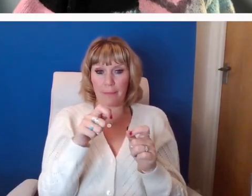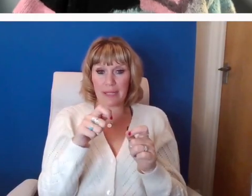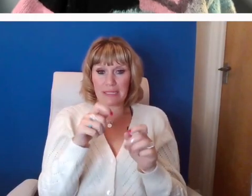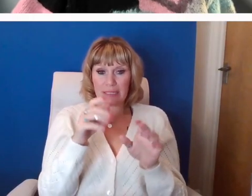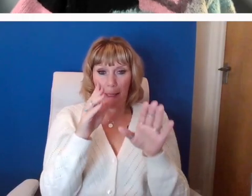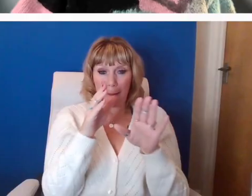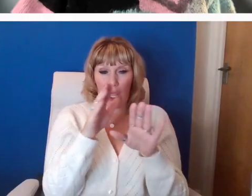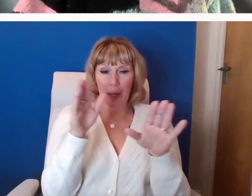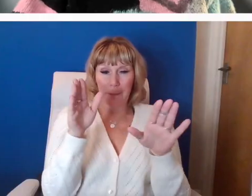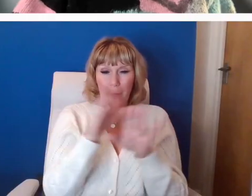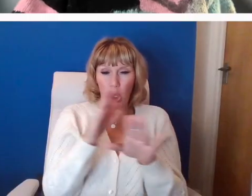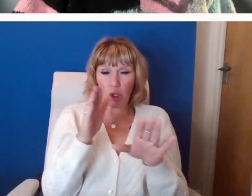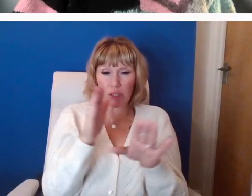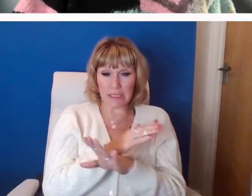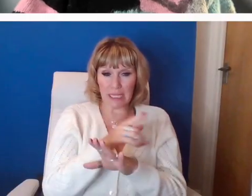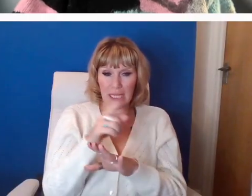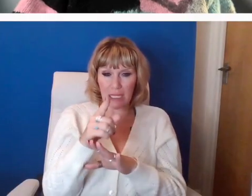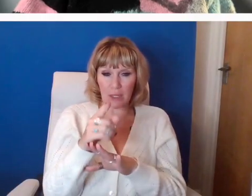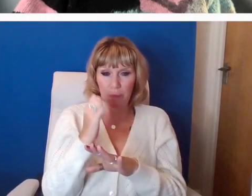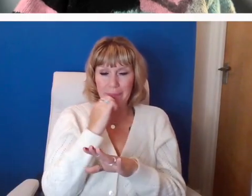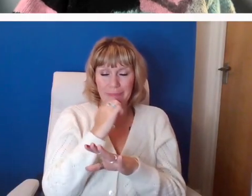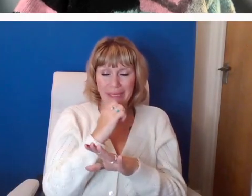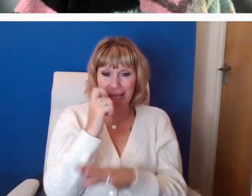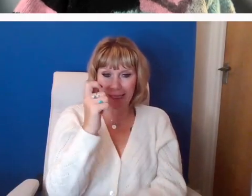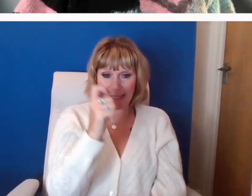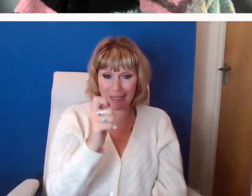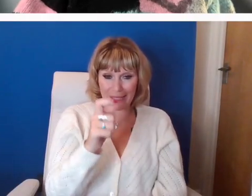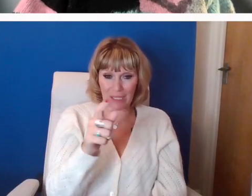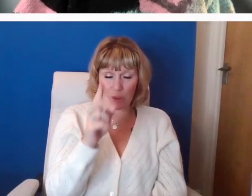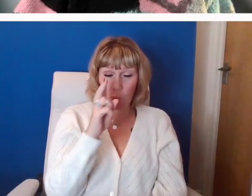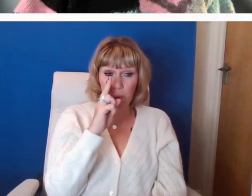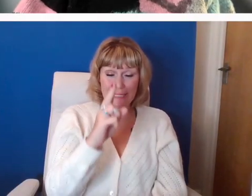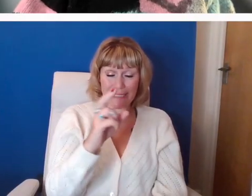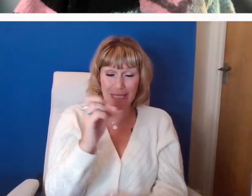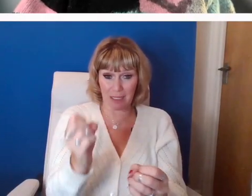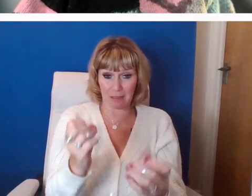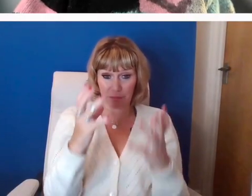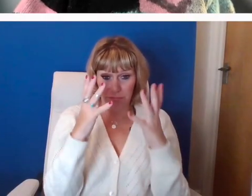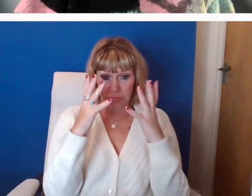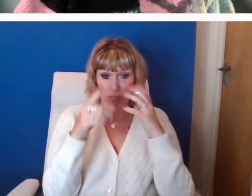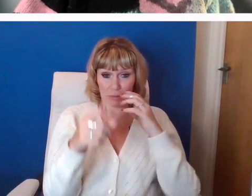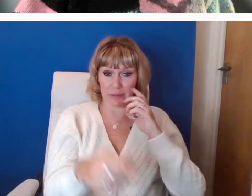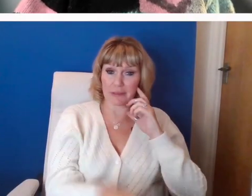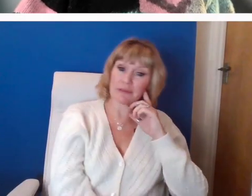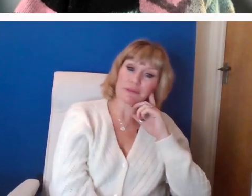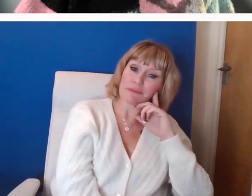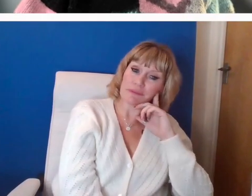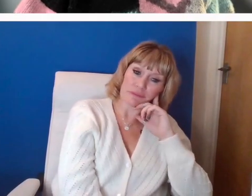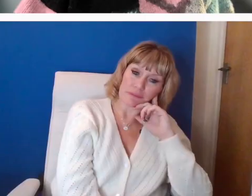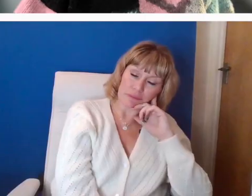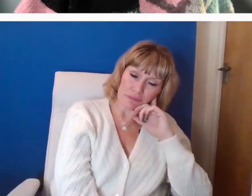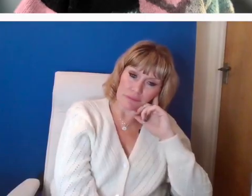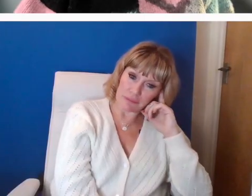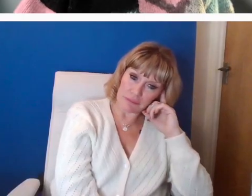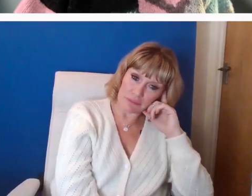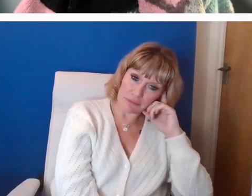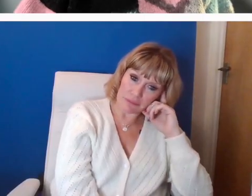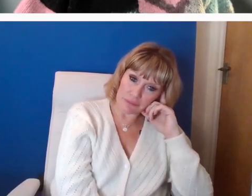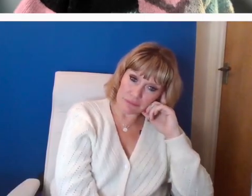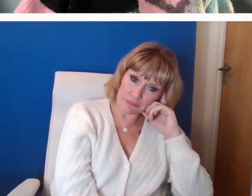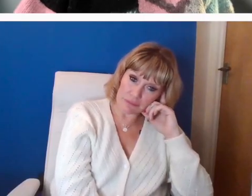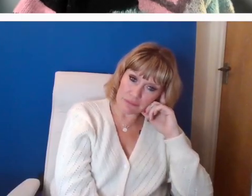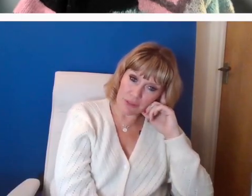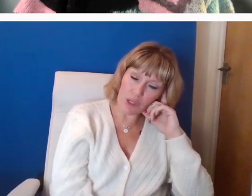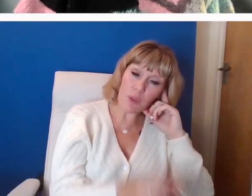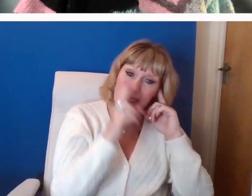chalk. I'm just going to click on this again. So I think that makes it easier to see where you have the eyes